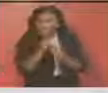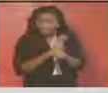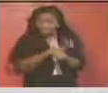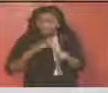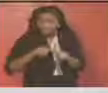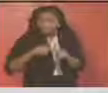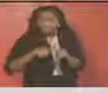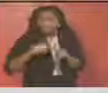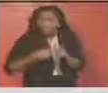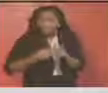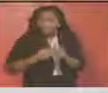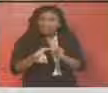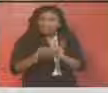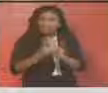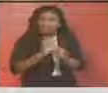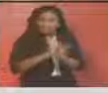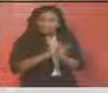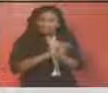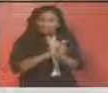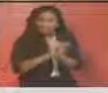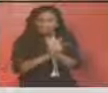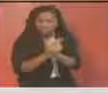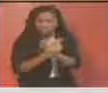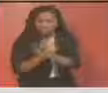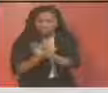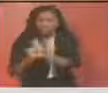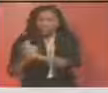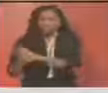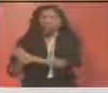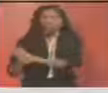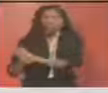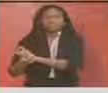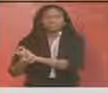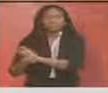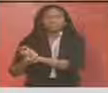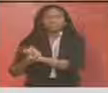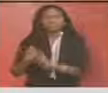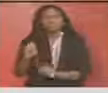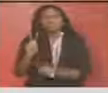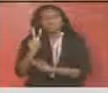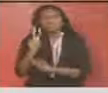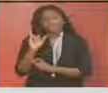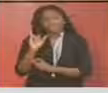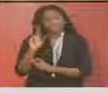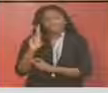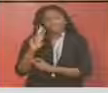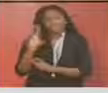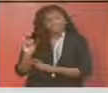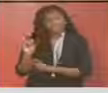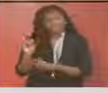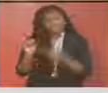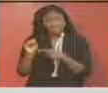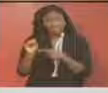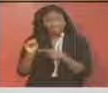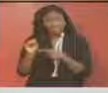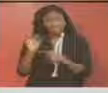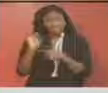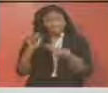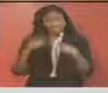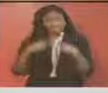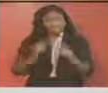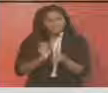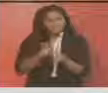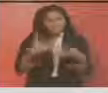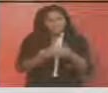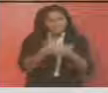by numbers of mutations. A virus with one or more mutations is sometimes referred